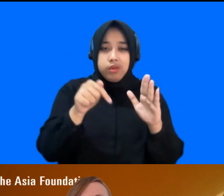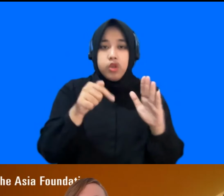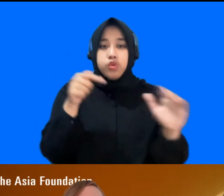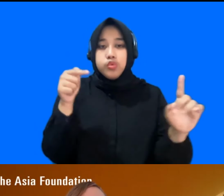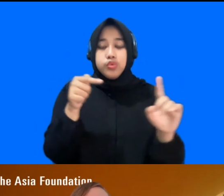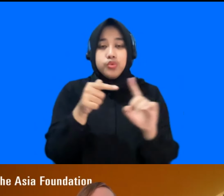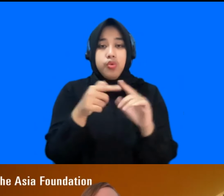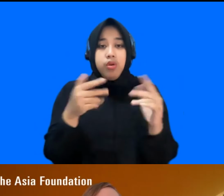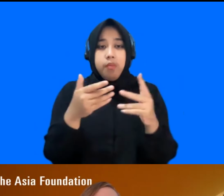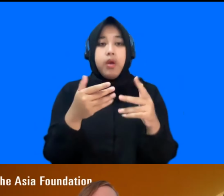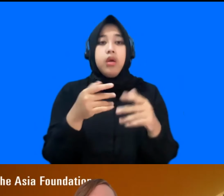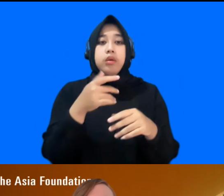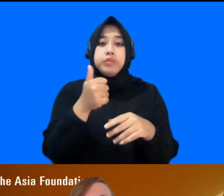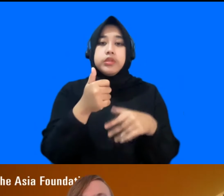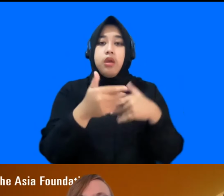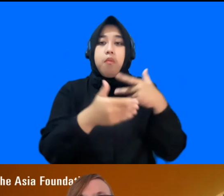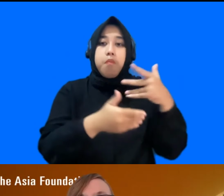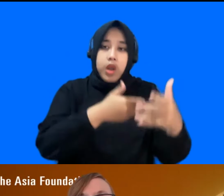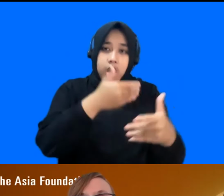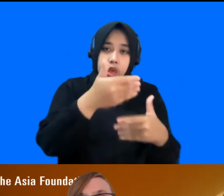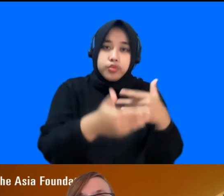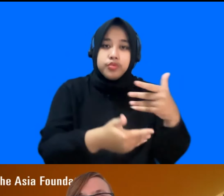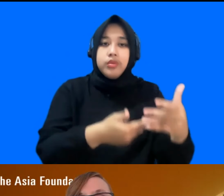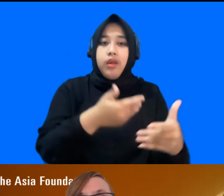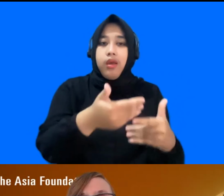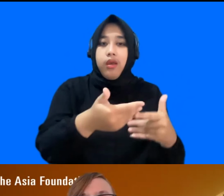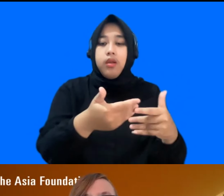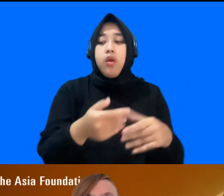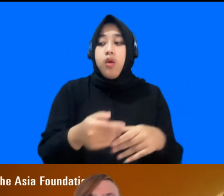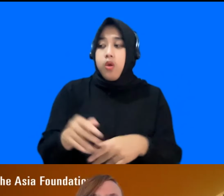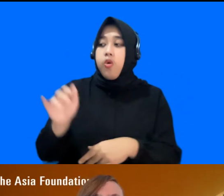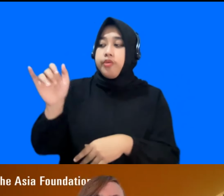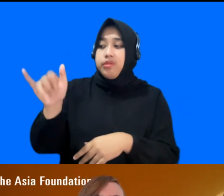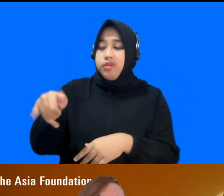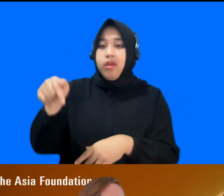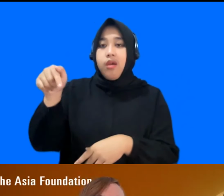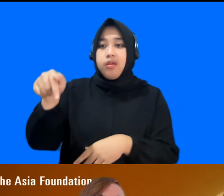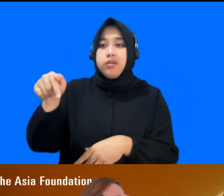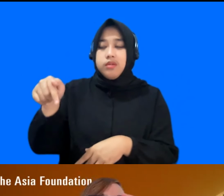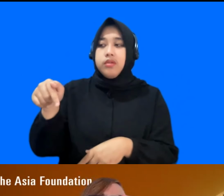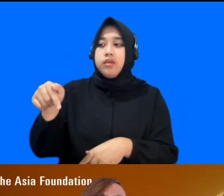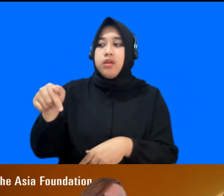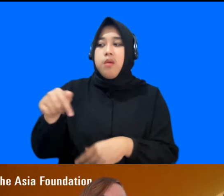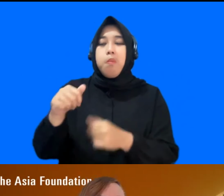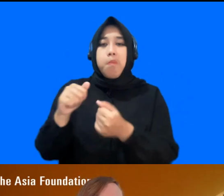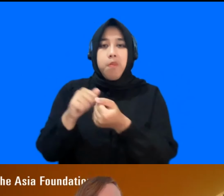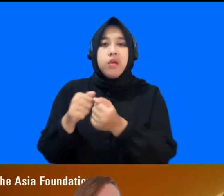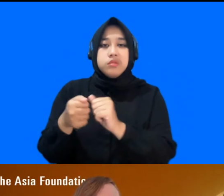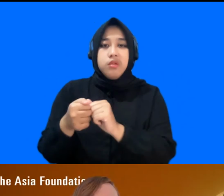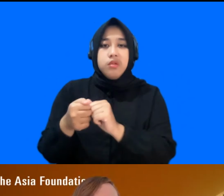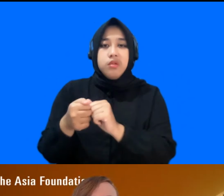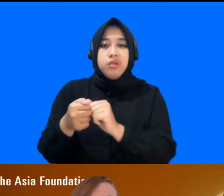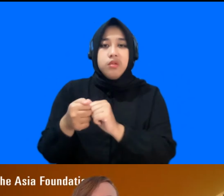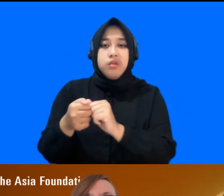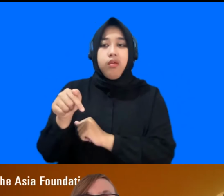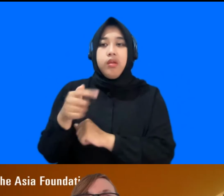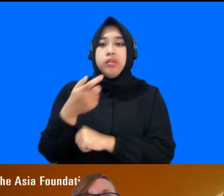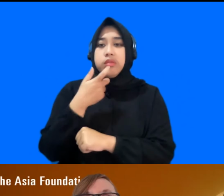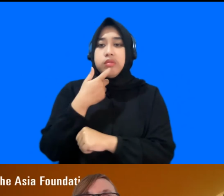So this has always been a problem, I think, with trying to sustain free and open source